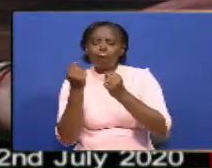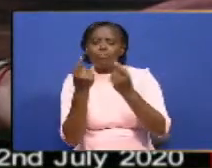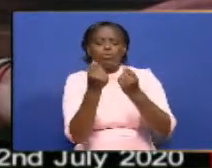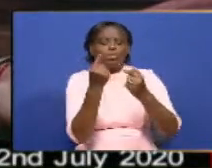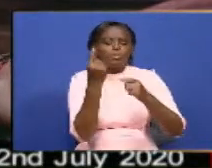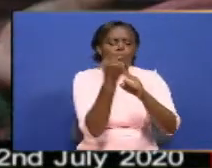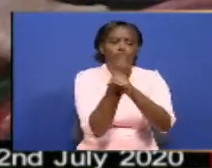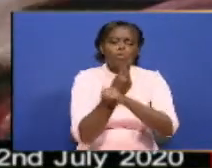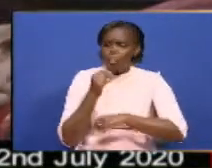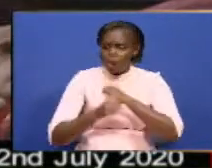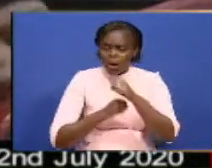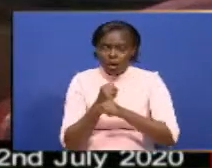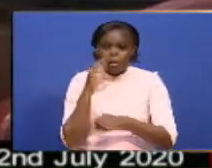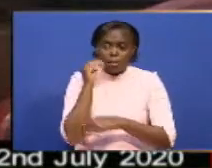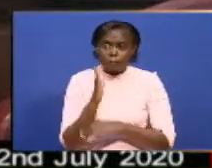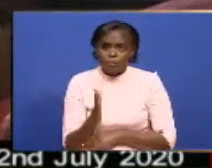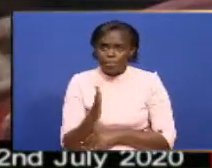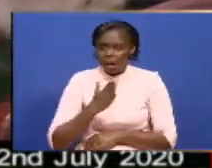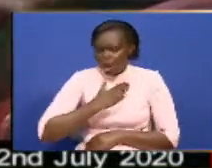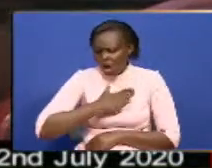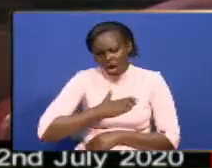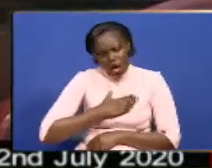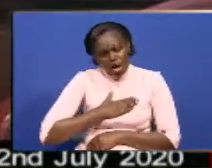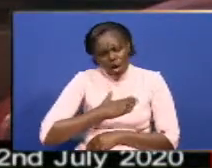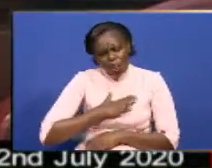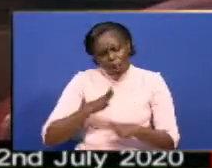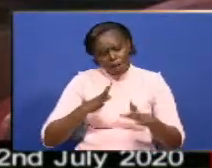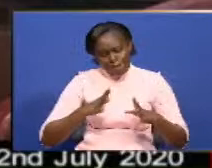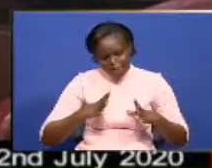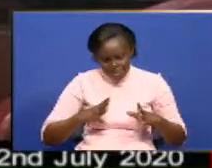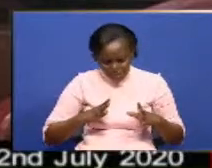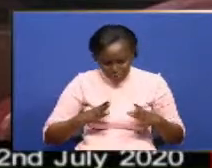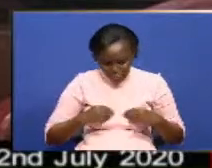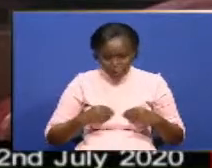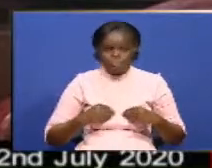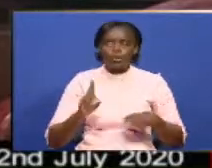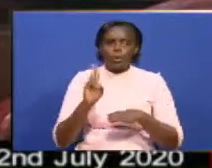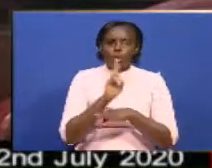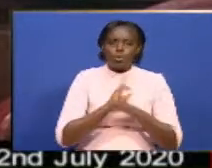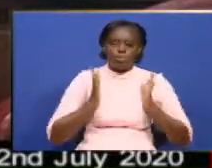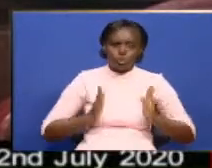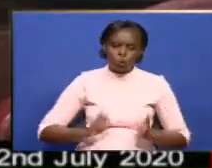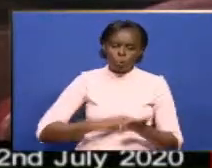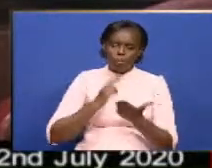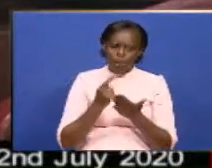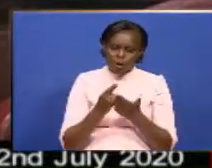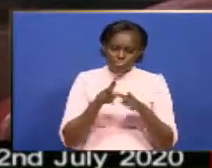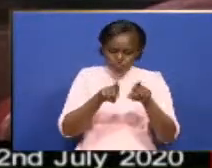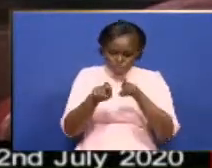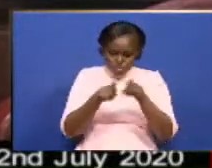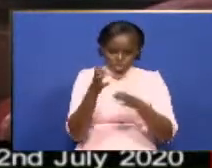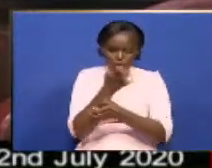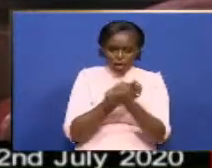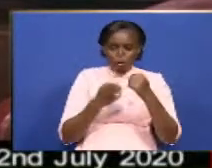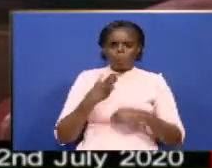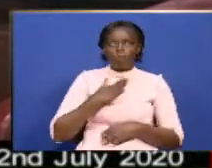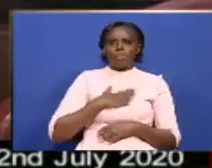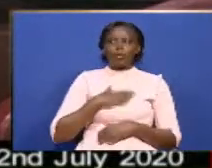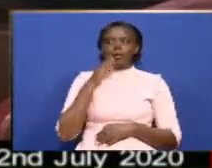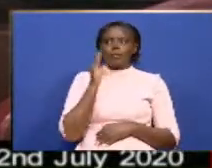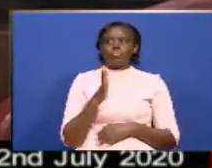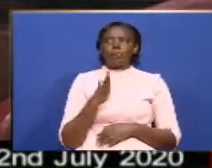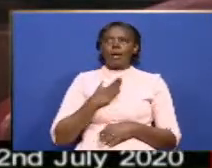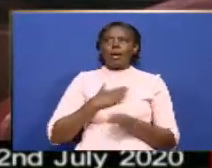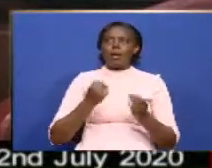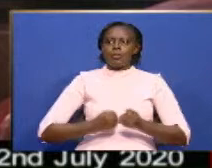Speaker. Honorable Speaker, ours is just to adapt them and to use that human resource to steer our economy. So, Honorable Speaker, I